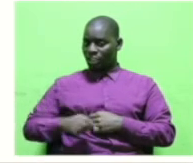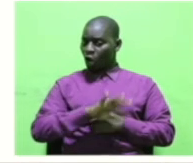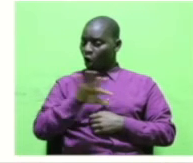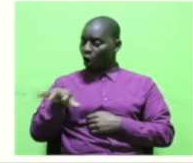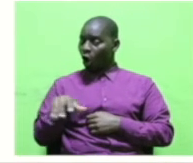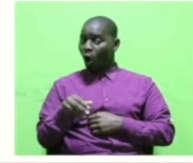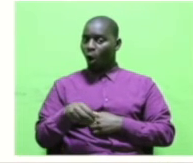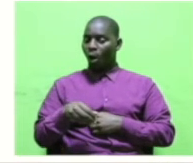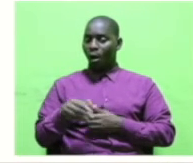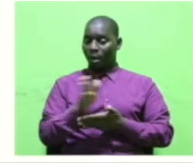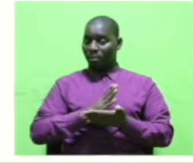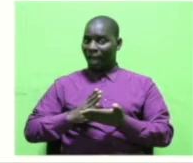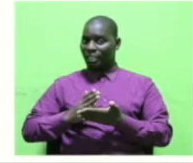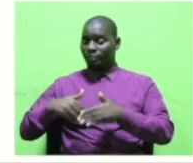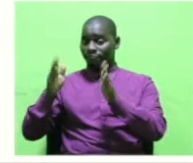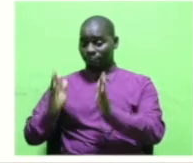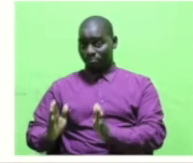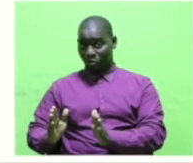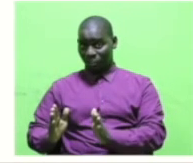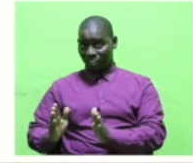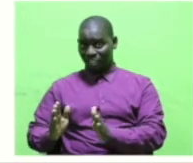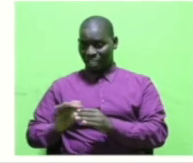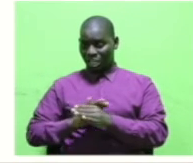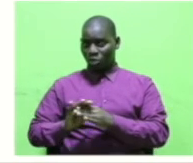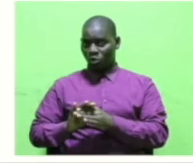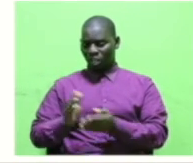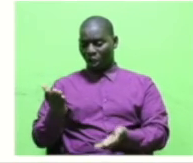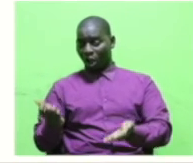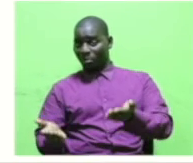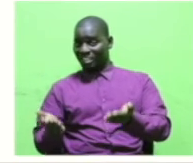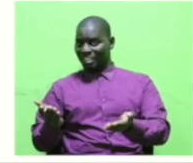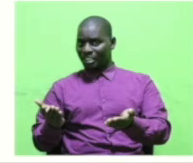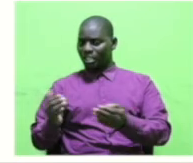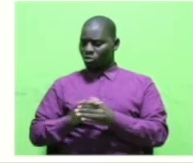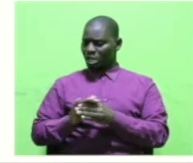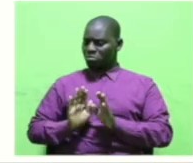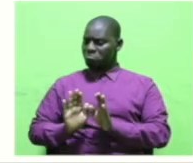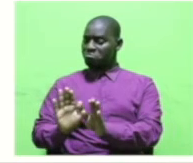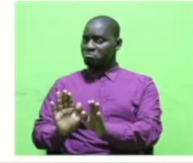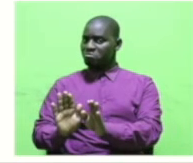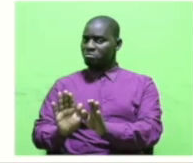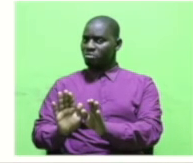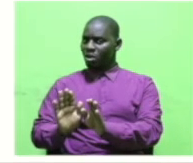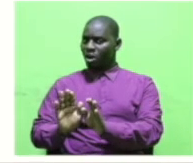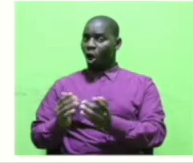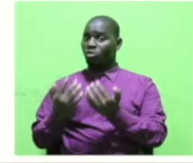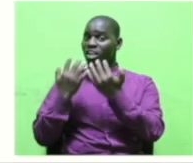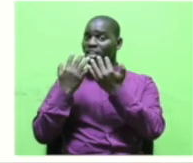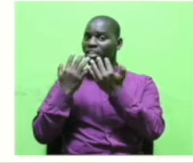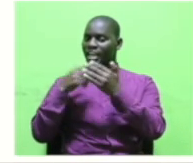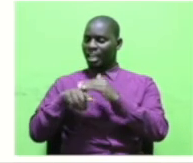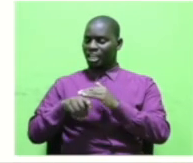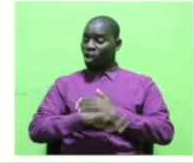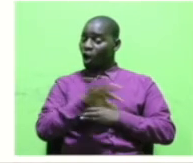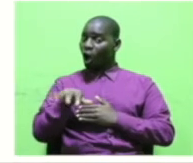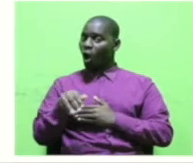body. Vena cava does the opposite, and that it carries the deoxygenated blood from all parts of the